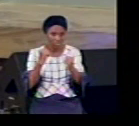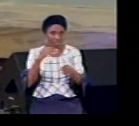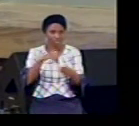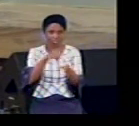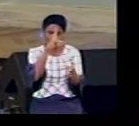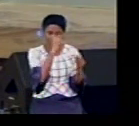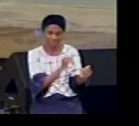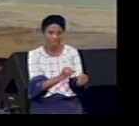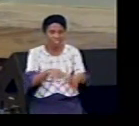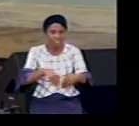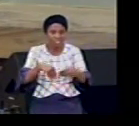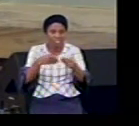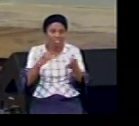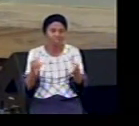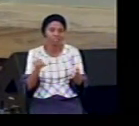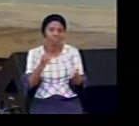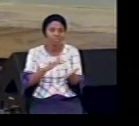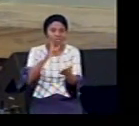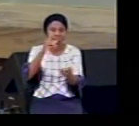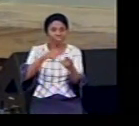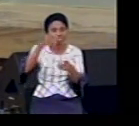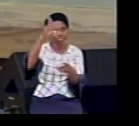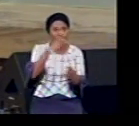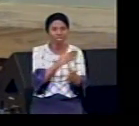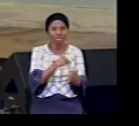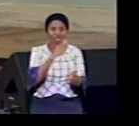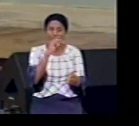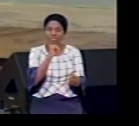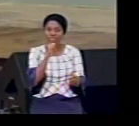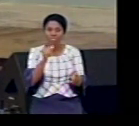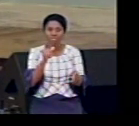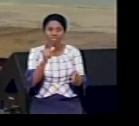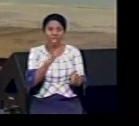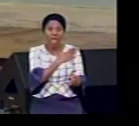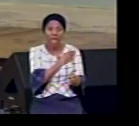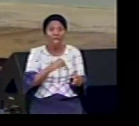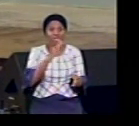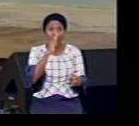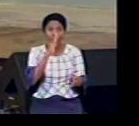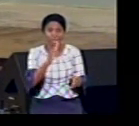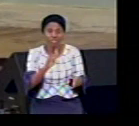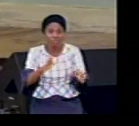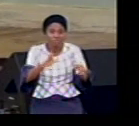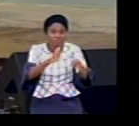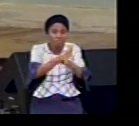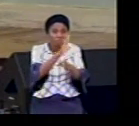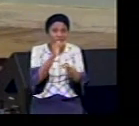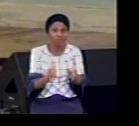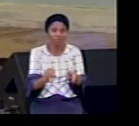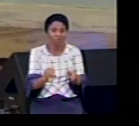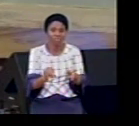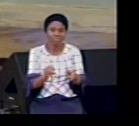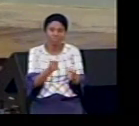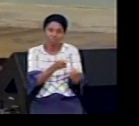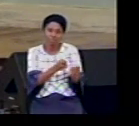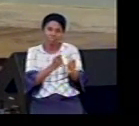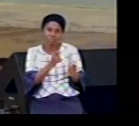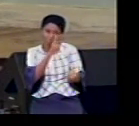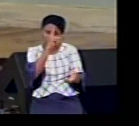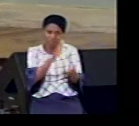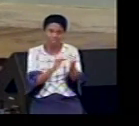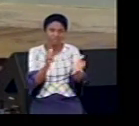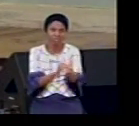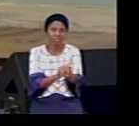and being fully persuaded that what he had promised is able also to